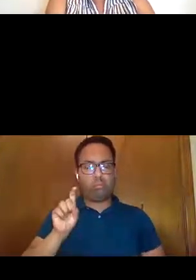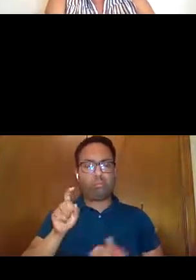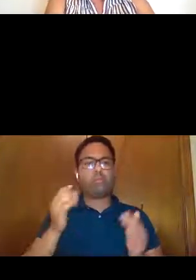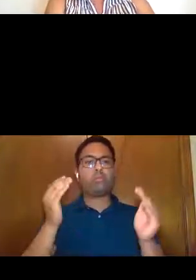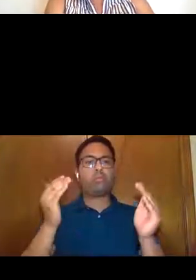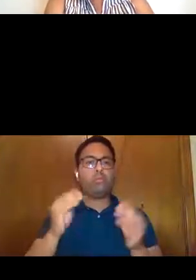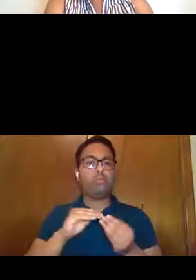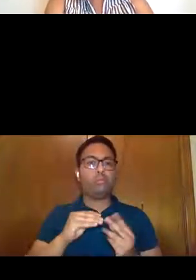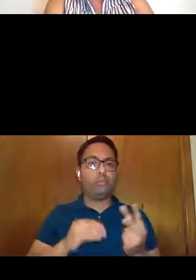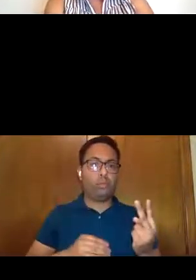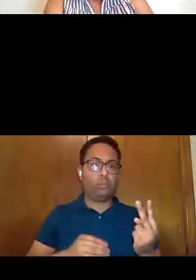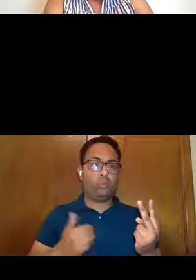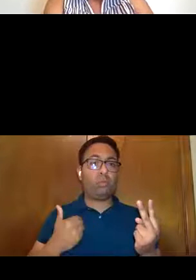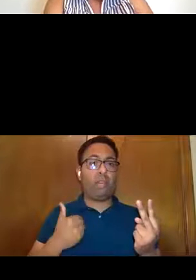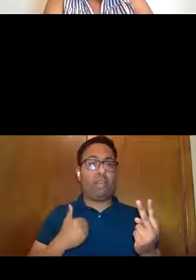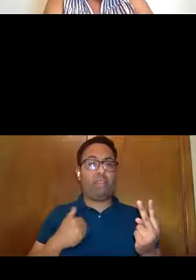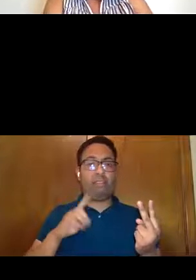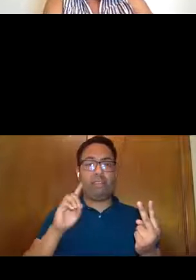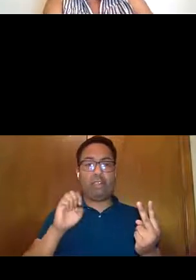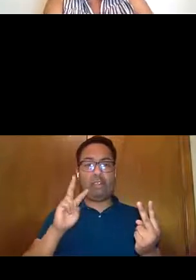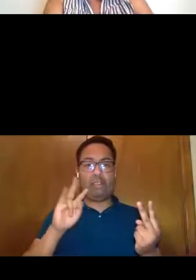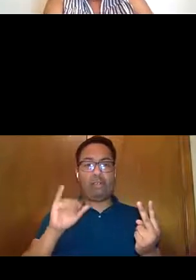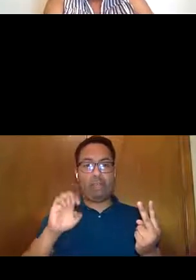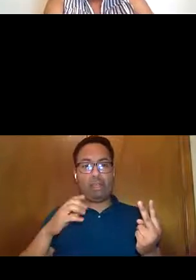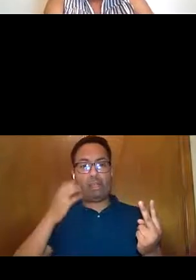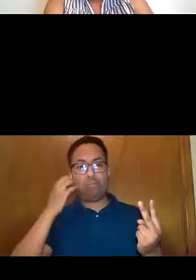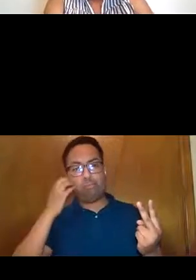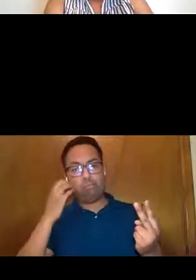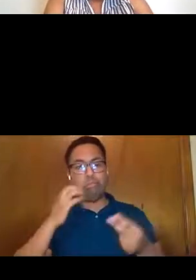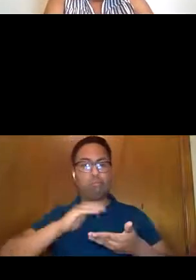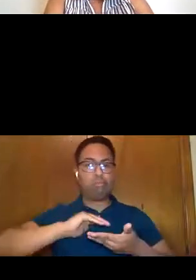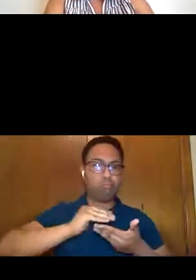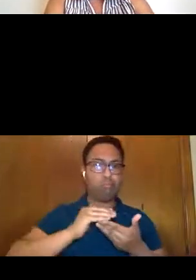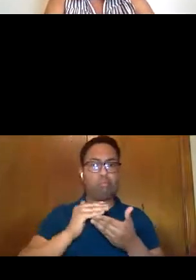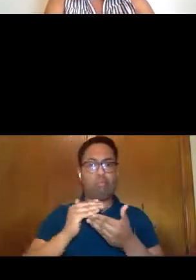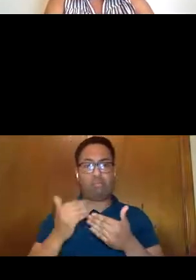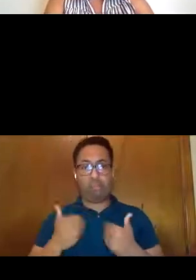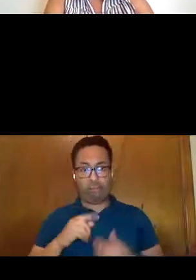device. Without a device, it'd be very difficult to have a telemedicine appointment.